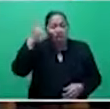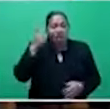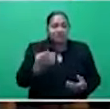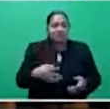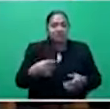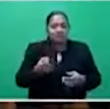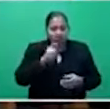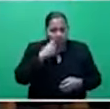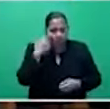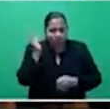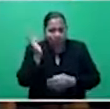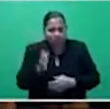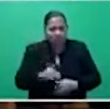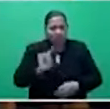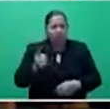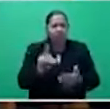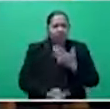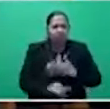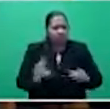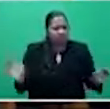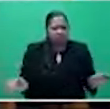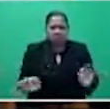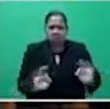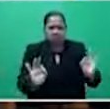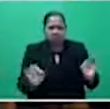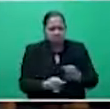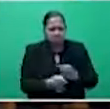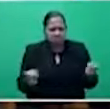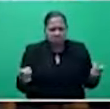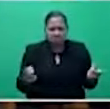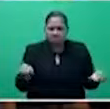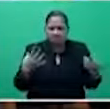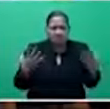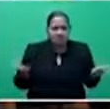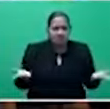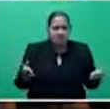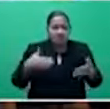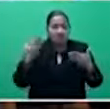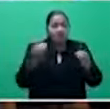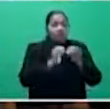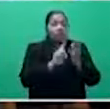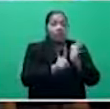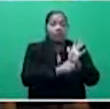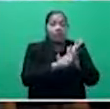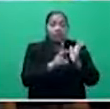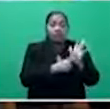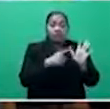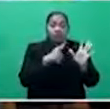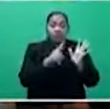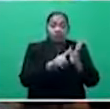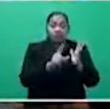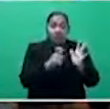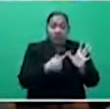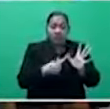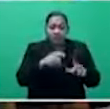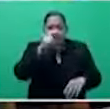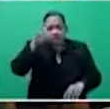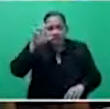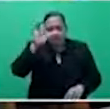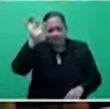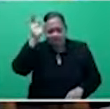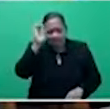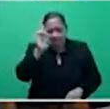didn't. None of them. None of them. Honourable Bulanauda, Honourable Bulanauda, I kind of expected that. None of